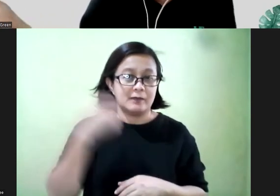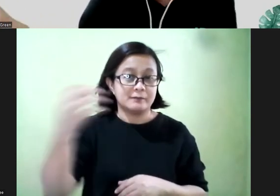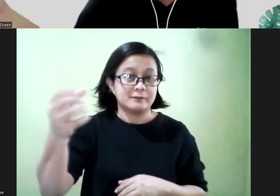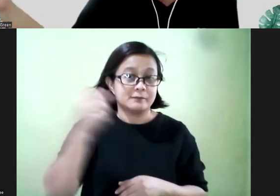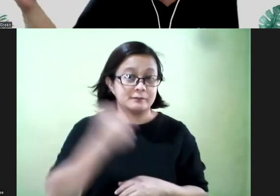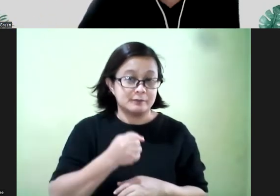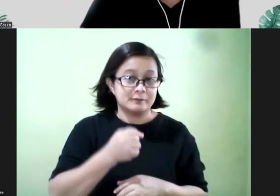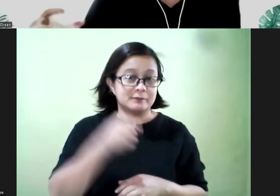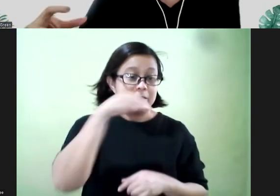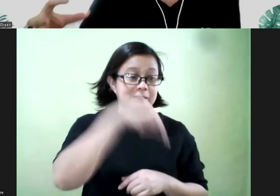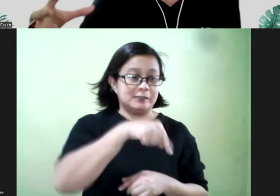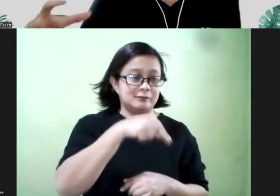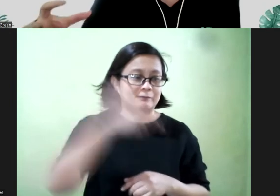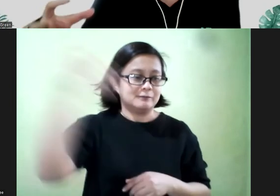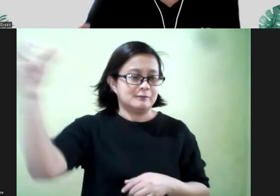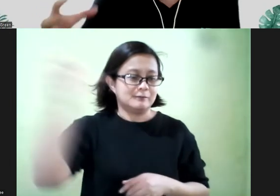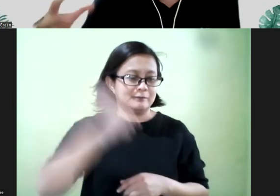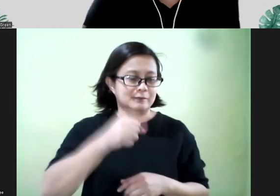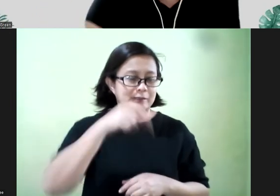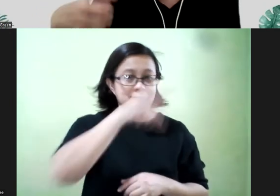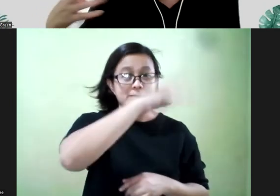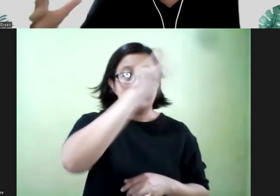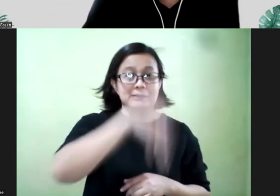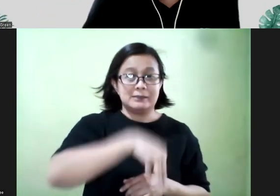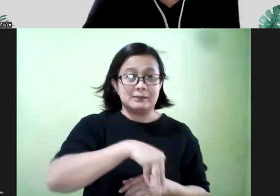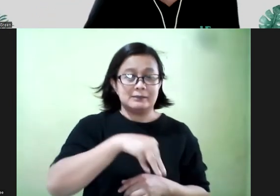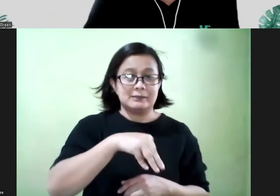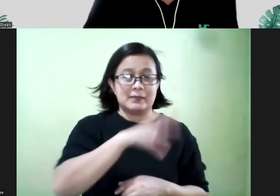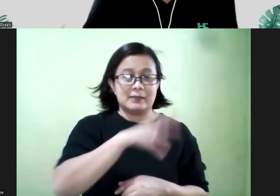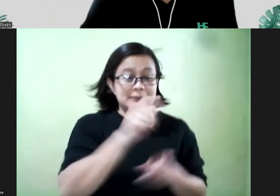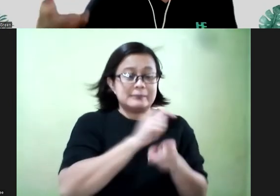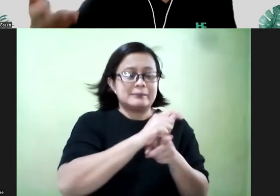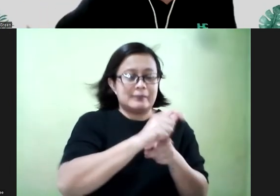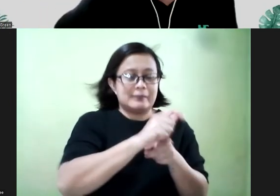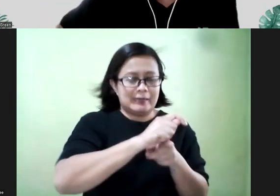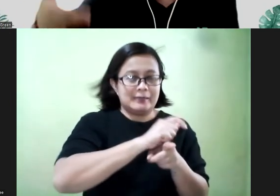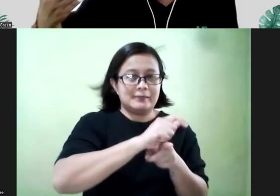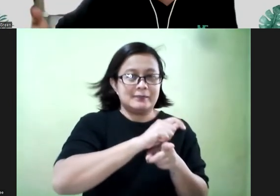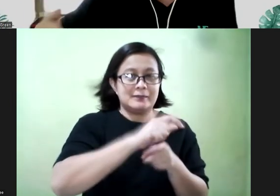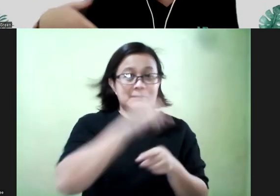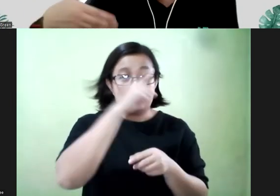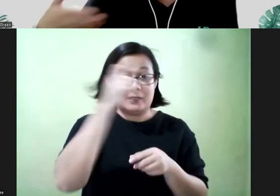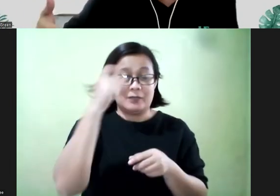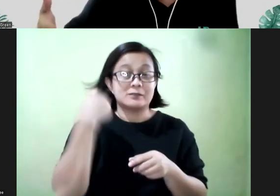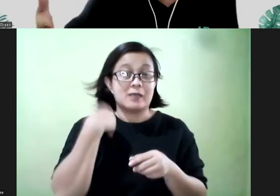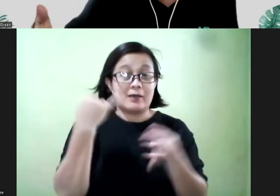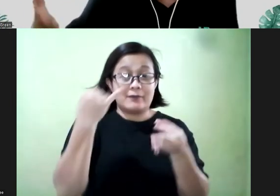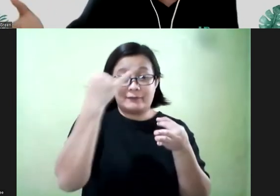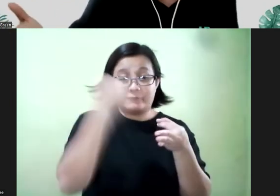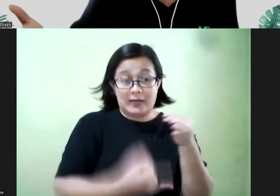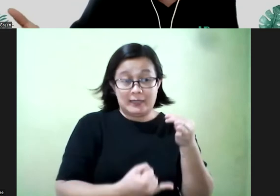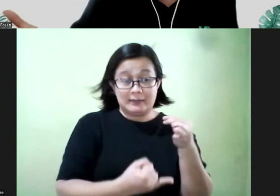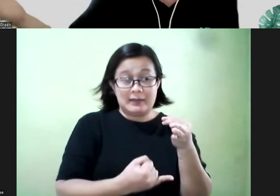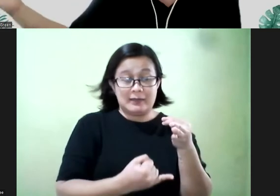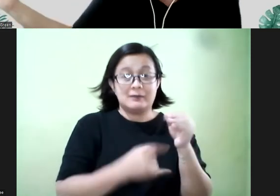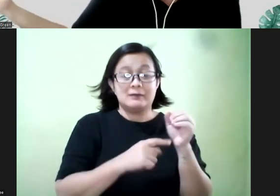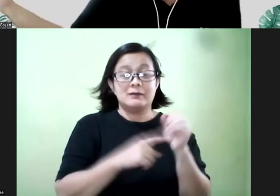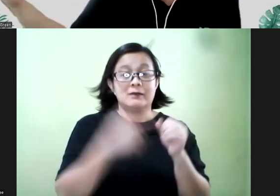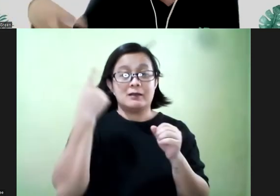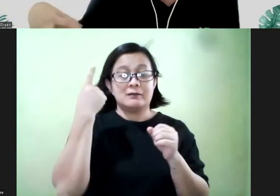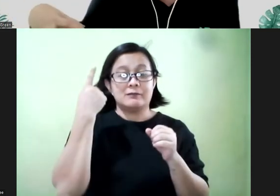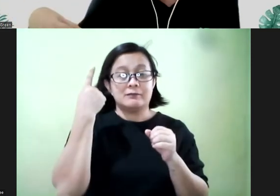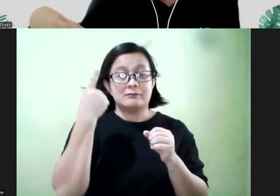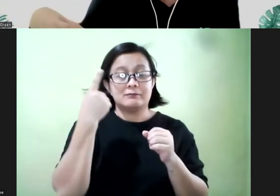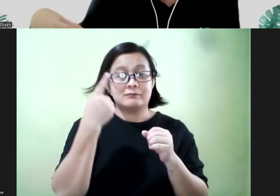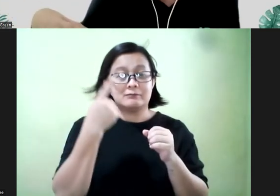artisans here in Manila and also have them trained to do it. Since we already have the final prototype for the hotels,